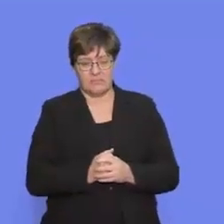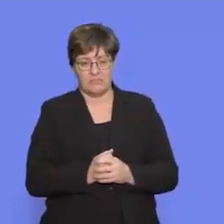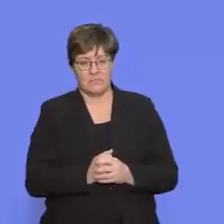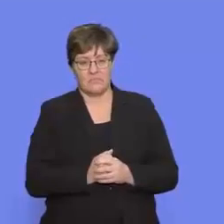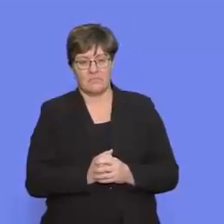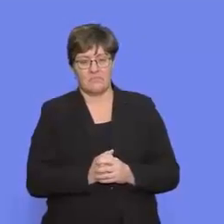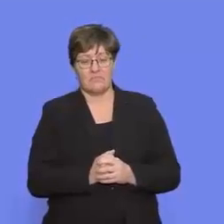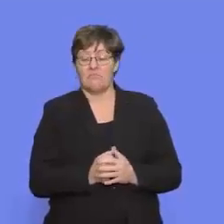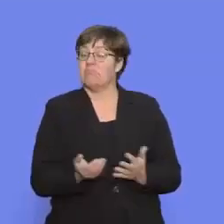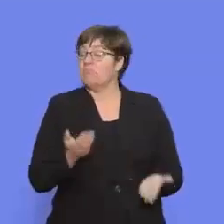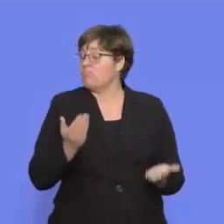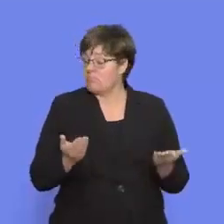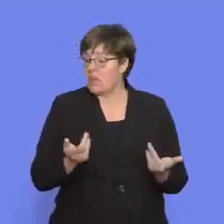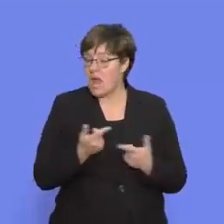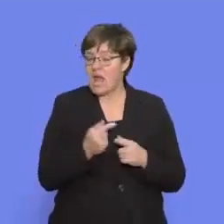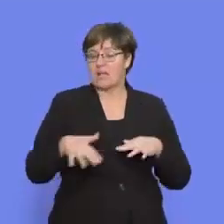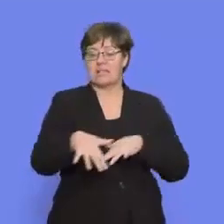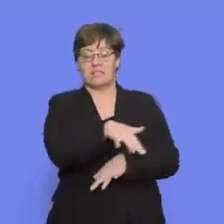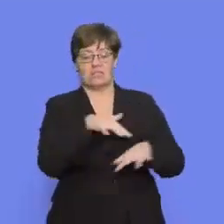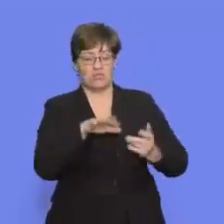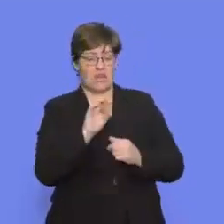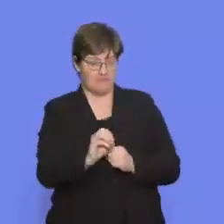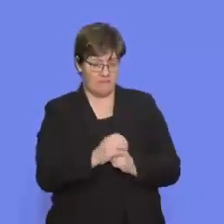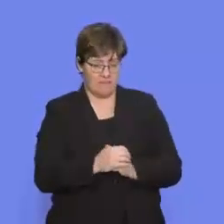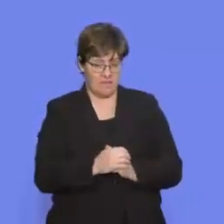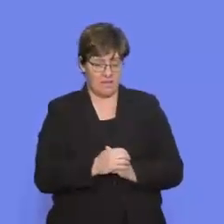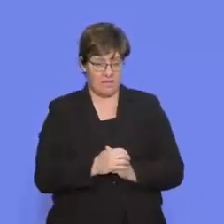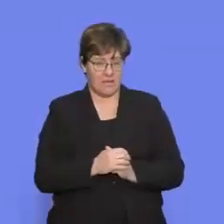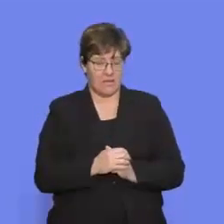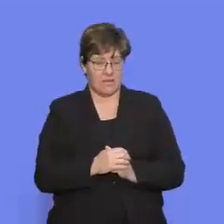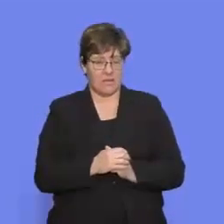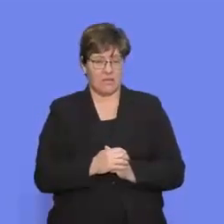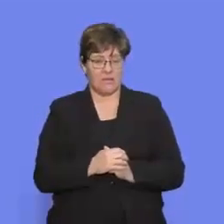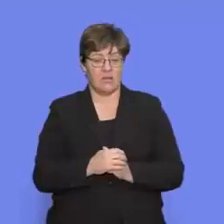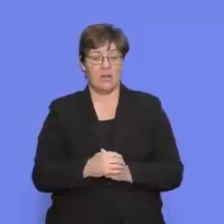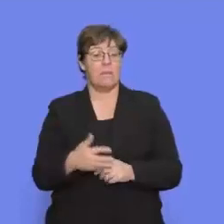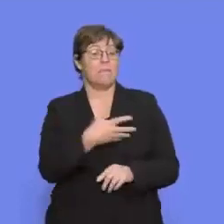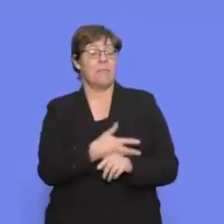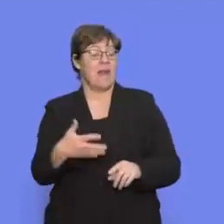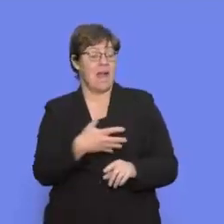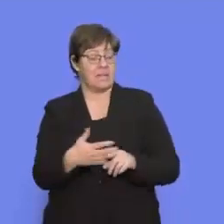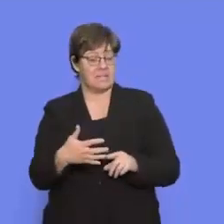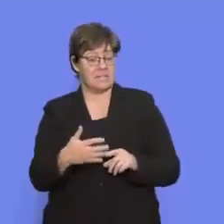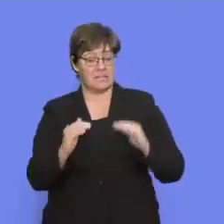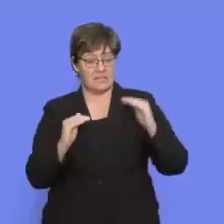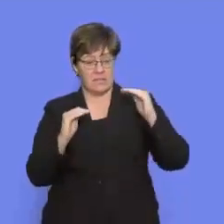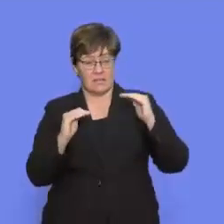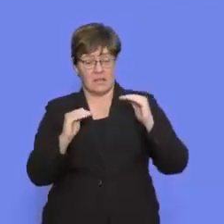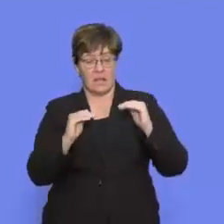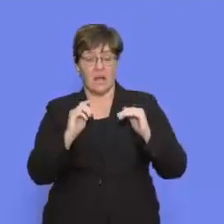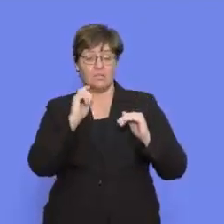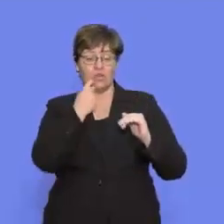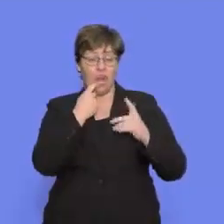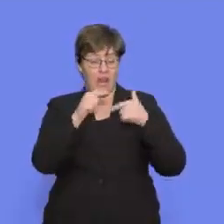blood glucose level drops, what is going to happen? Again,